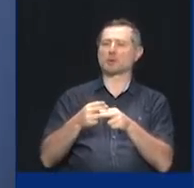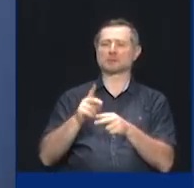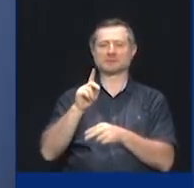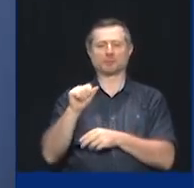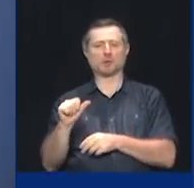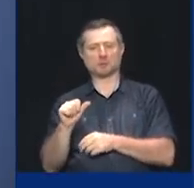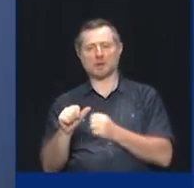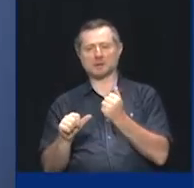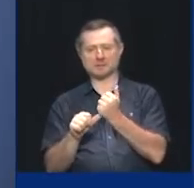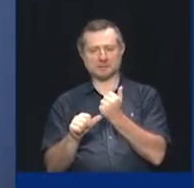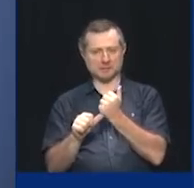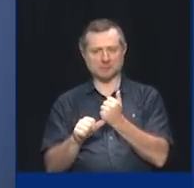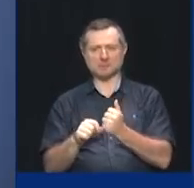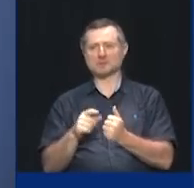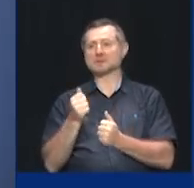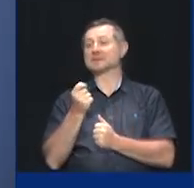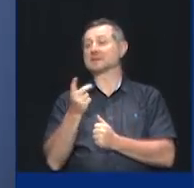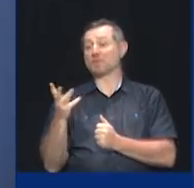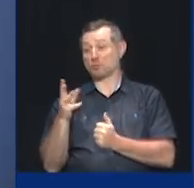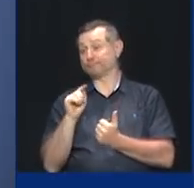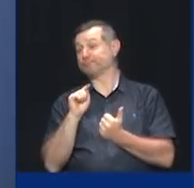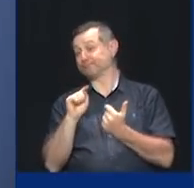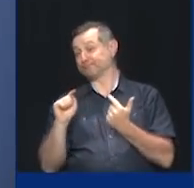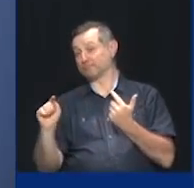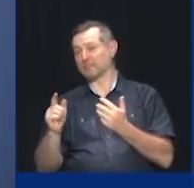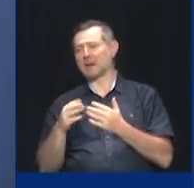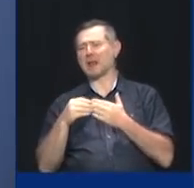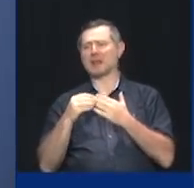we have several elected officials joining us today.